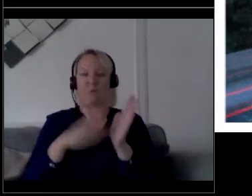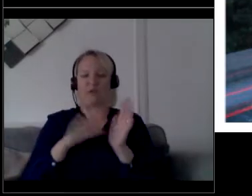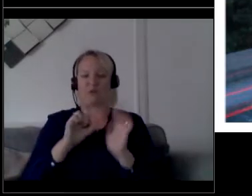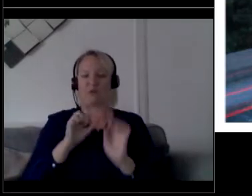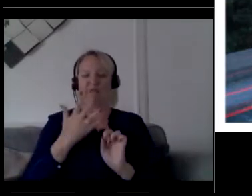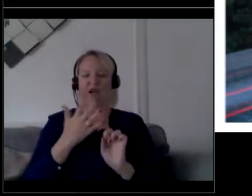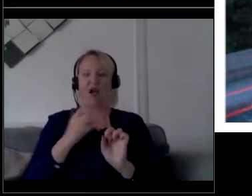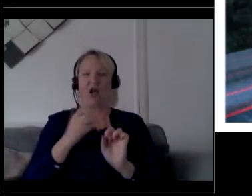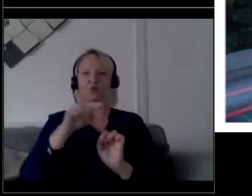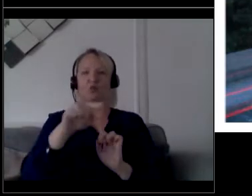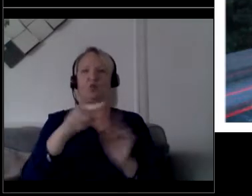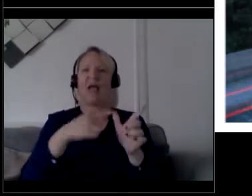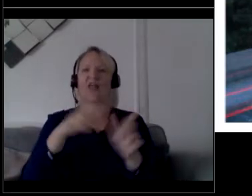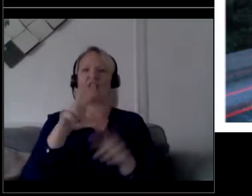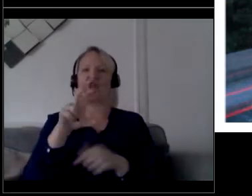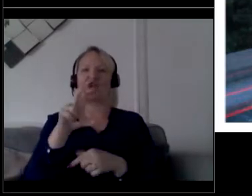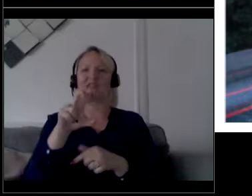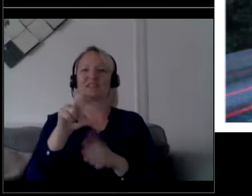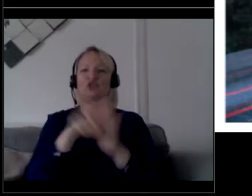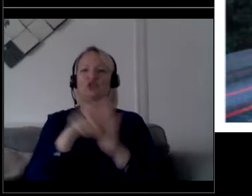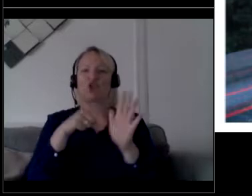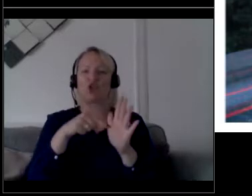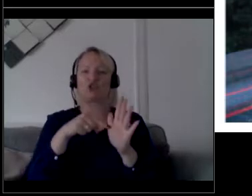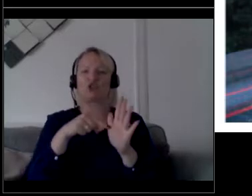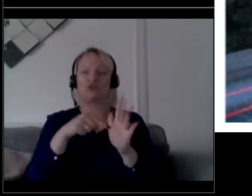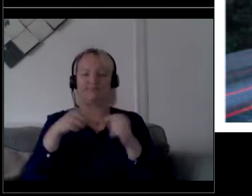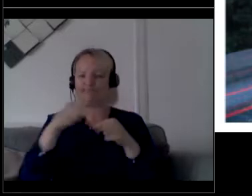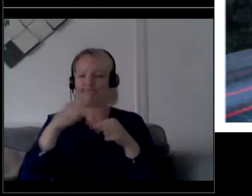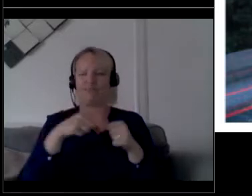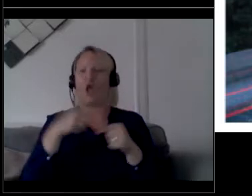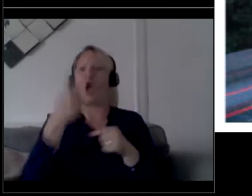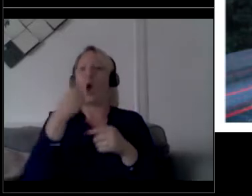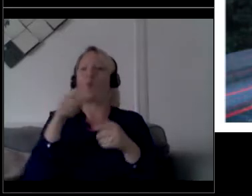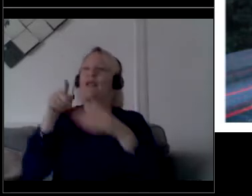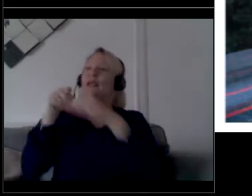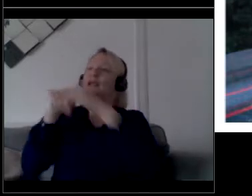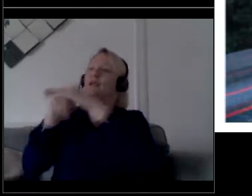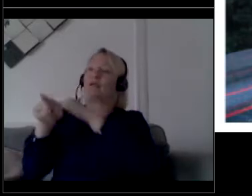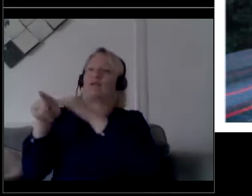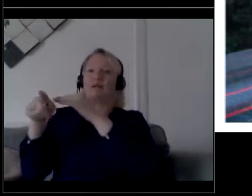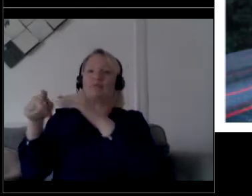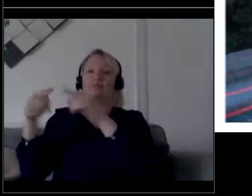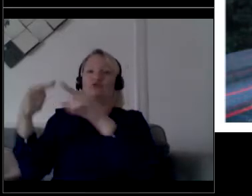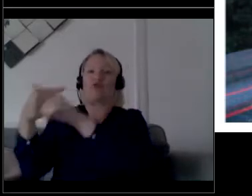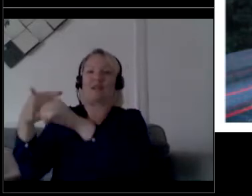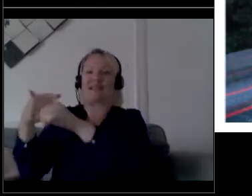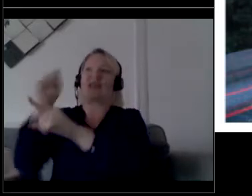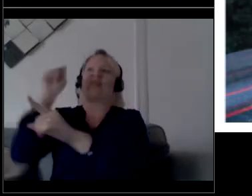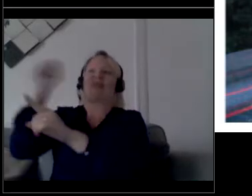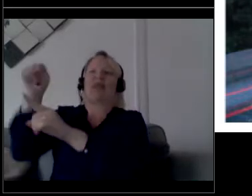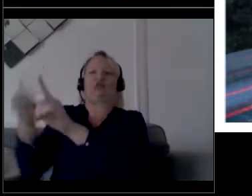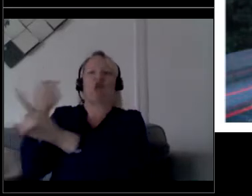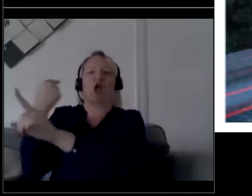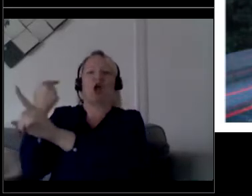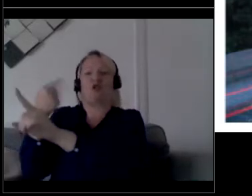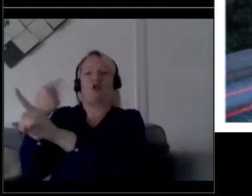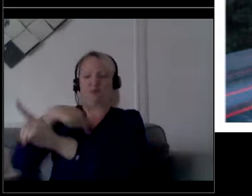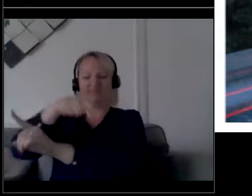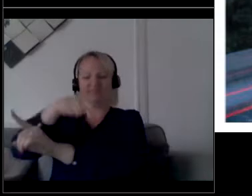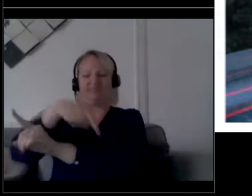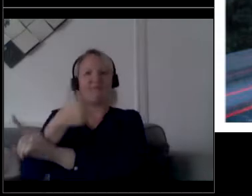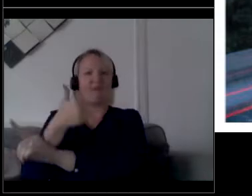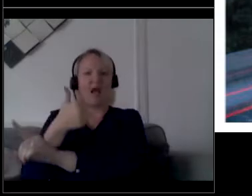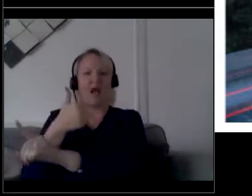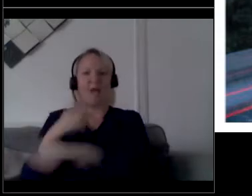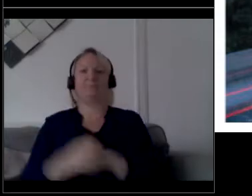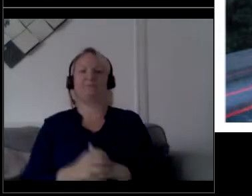the A13 junction. The charge would only apply to the crossing itself. Thank you. Thank you. I think that's